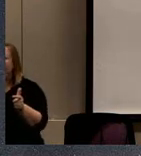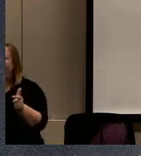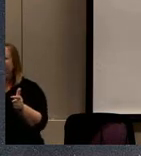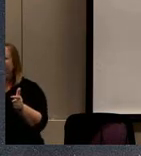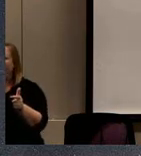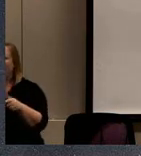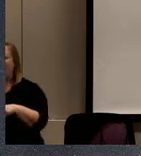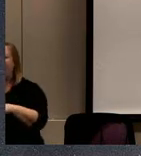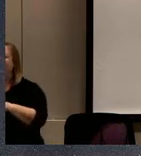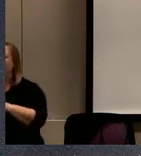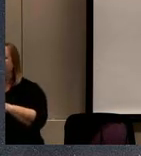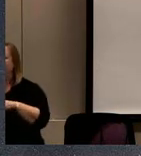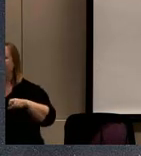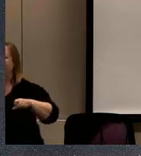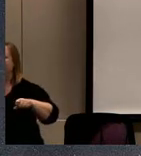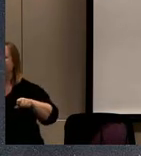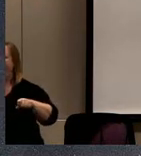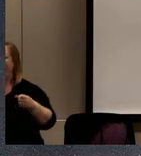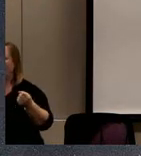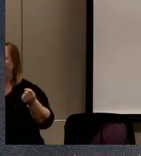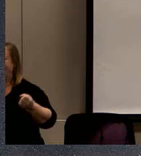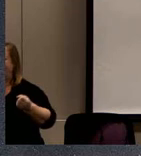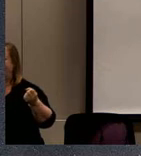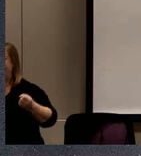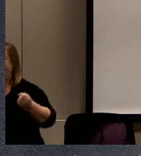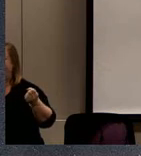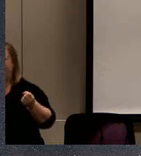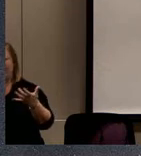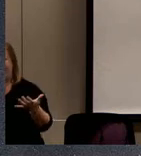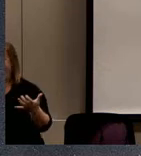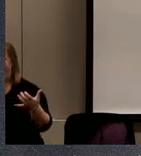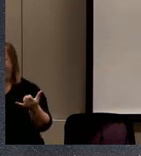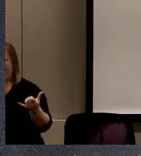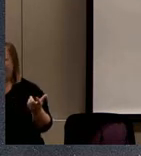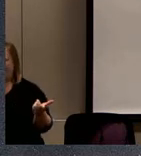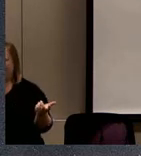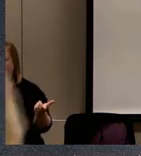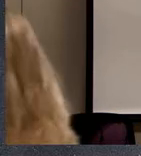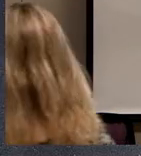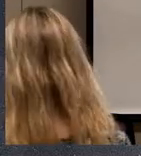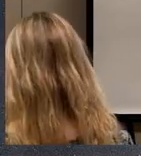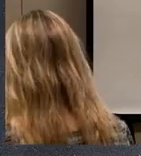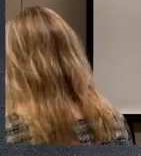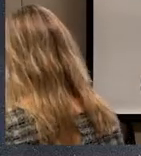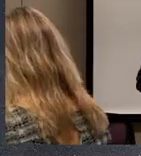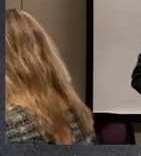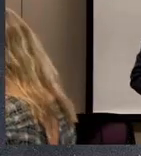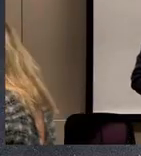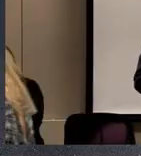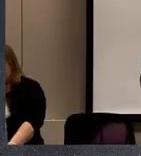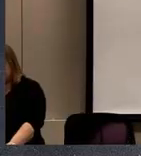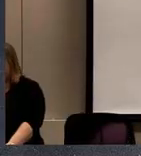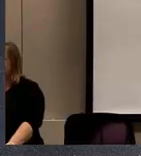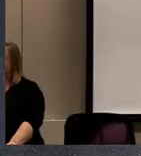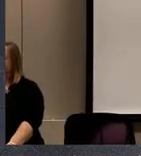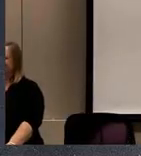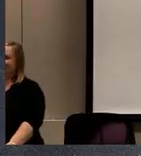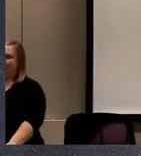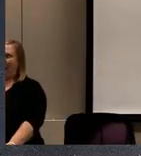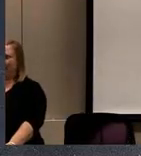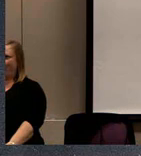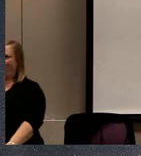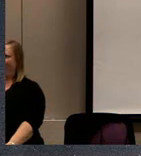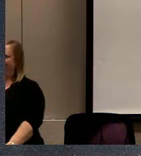motoring and vehicle automobile driving, which has now become almost everyone in the country is a member of that club